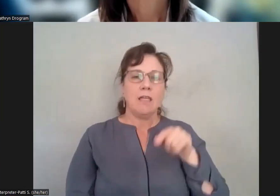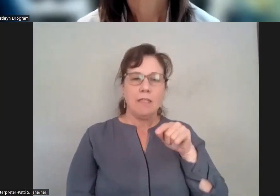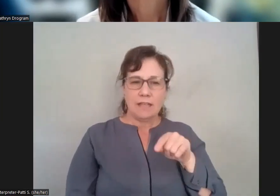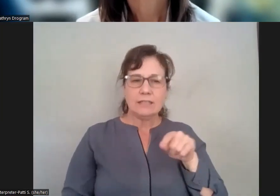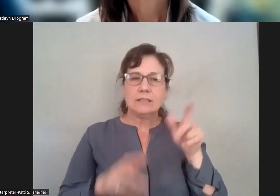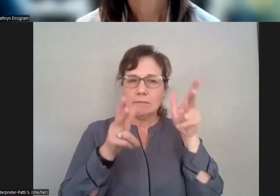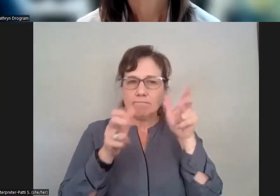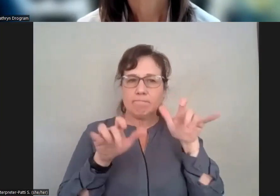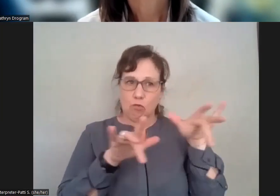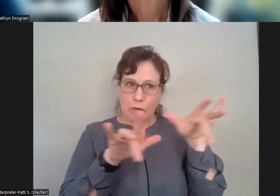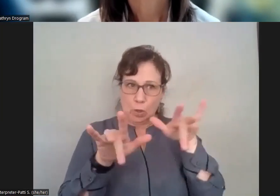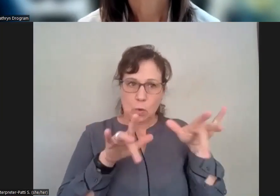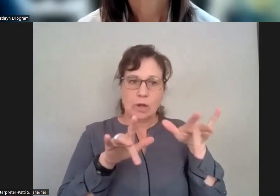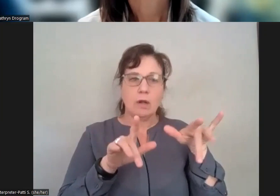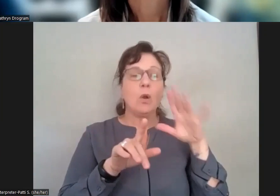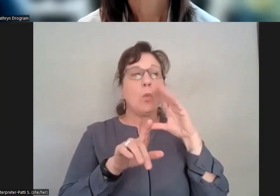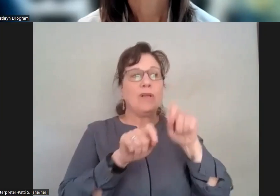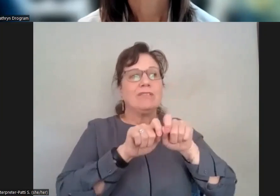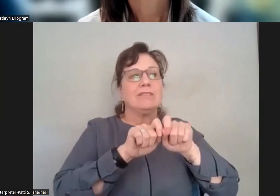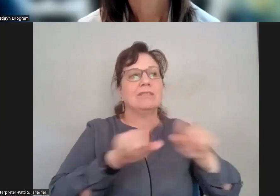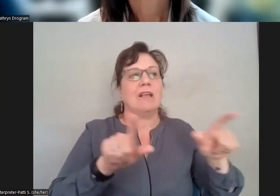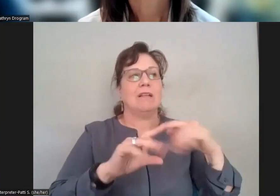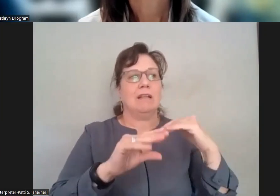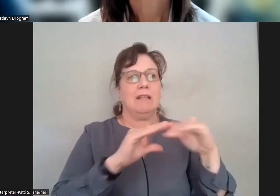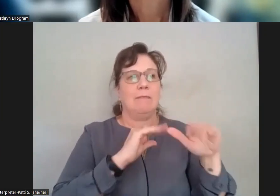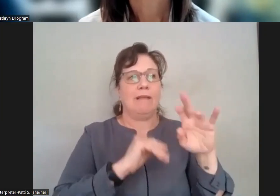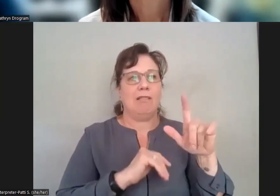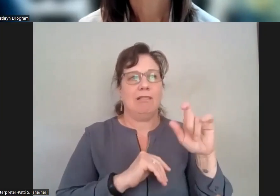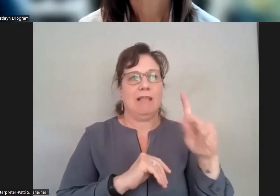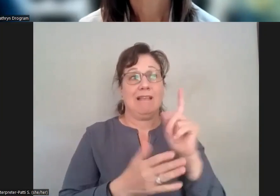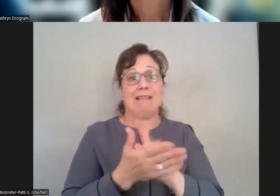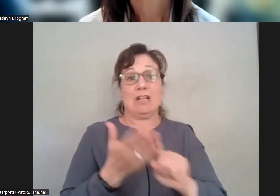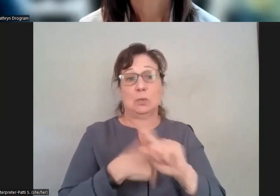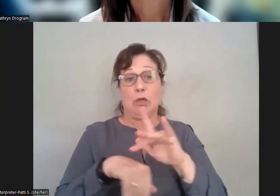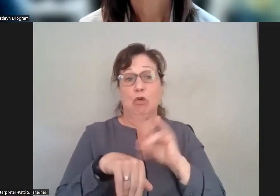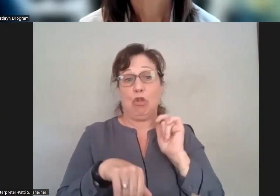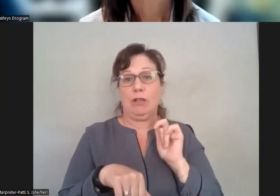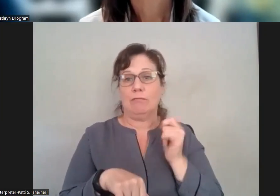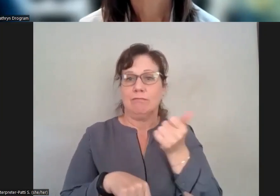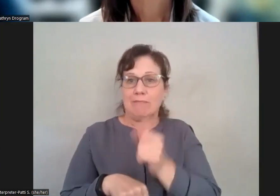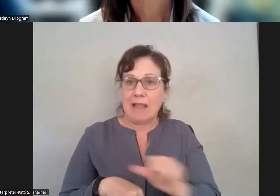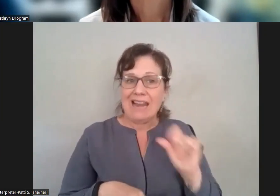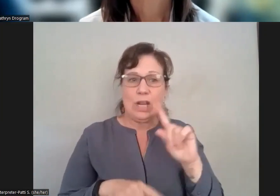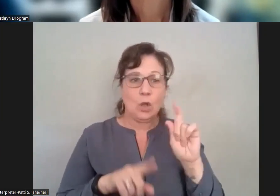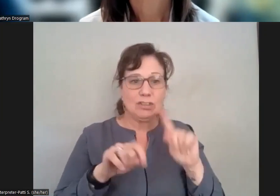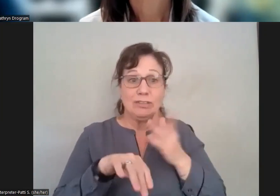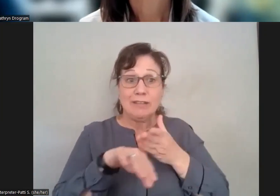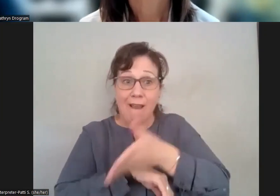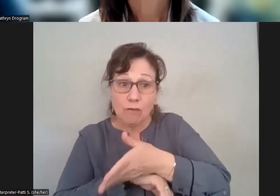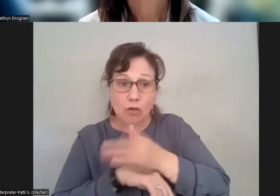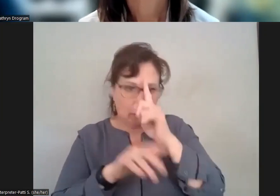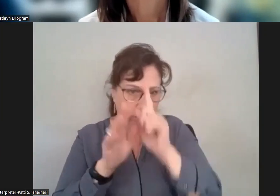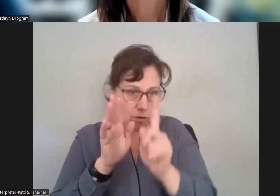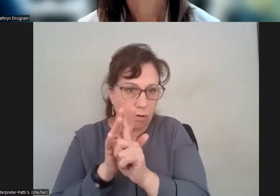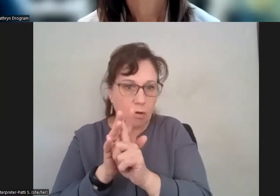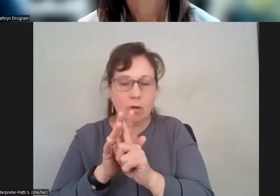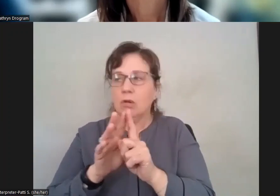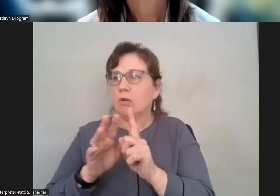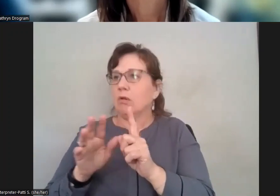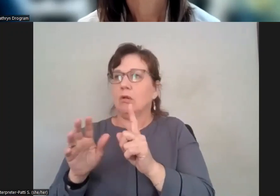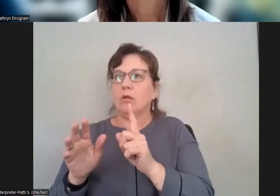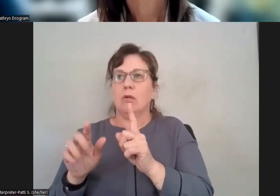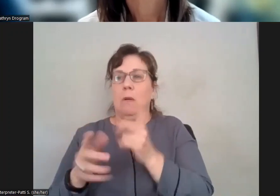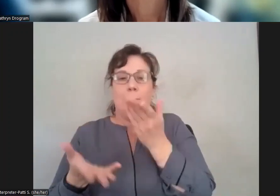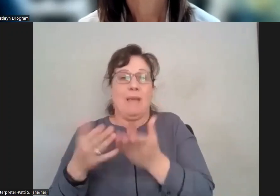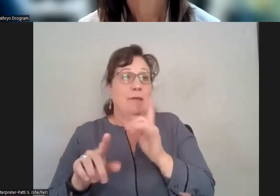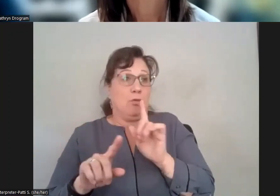link to the video will be sent to all registrants early next week. Any questions that you may have following this, or any that were unable to